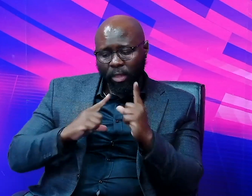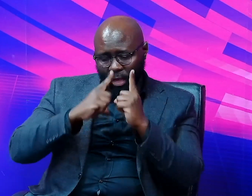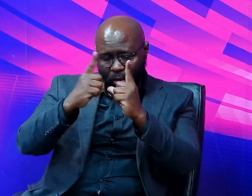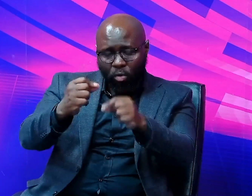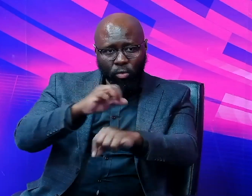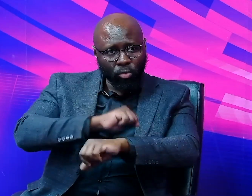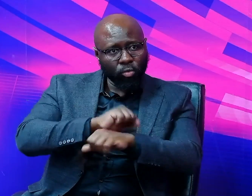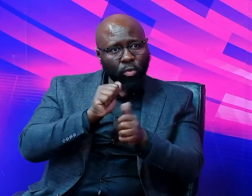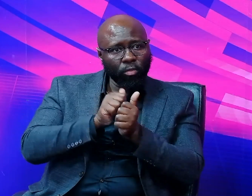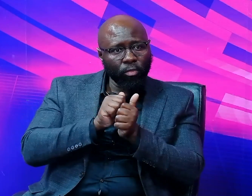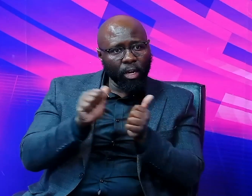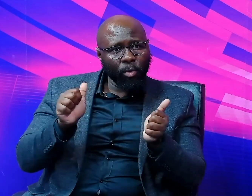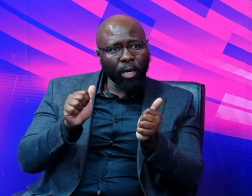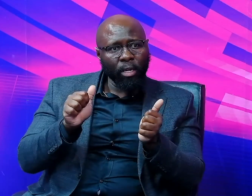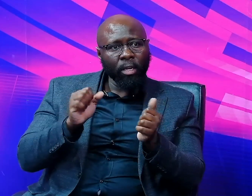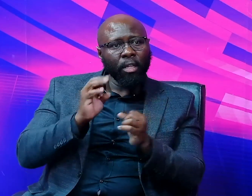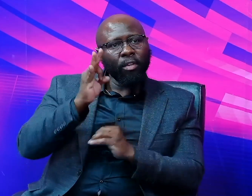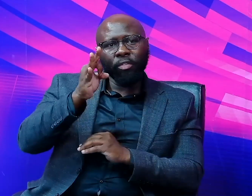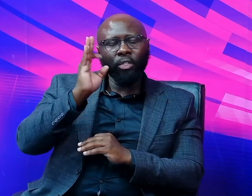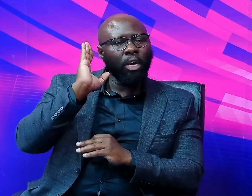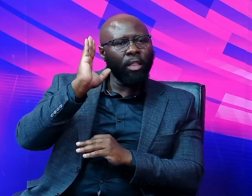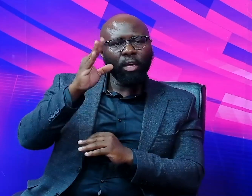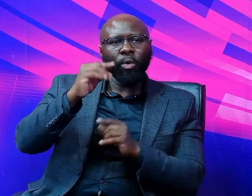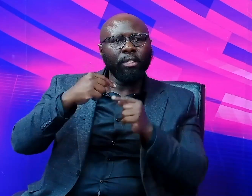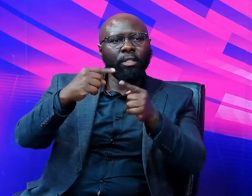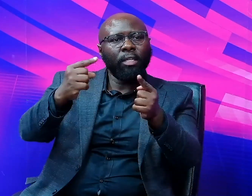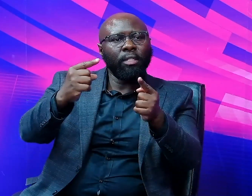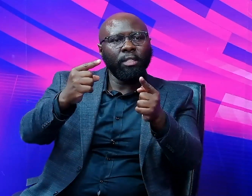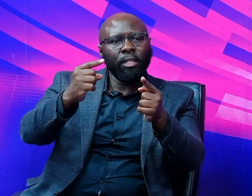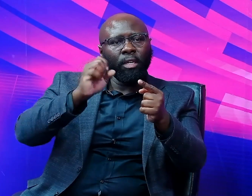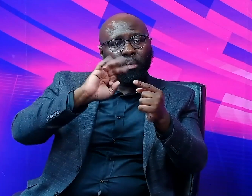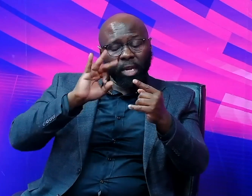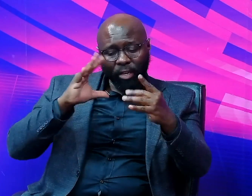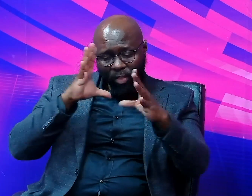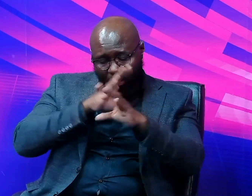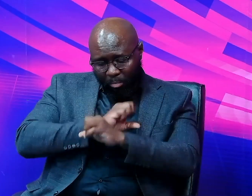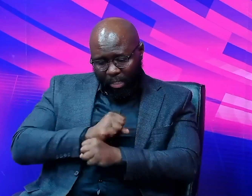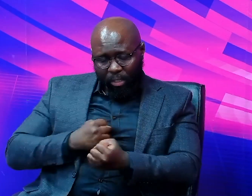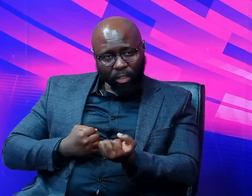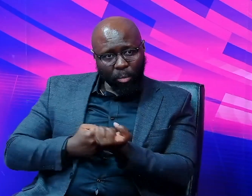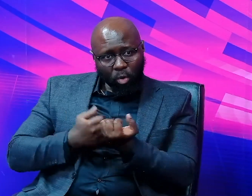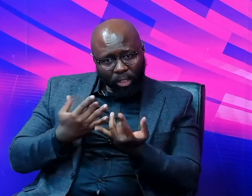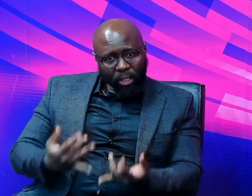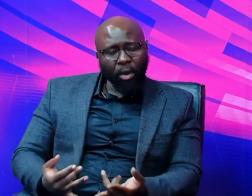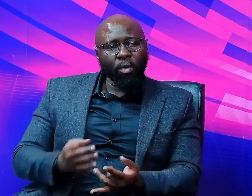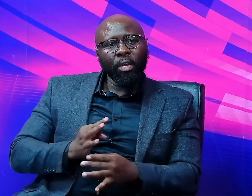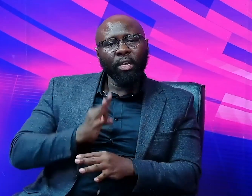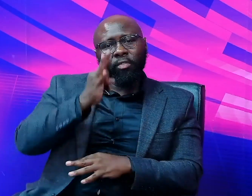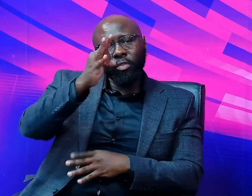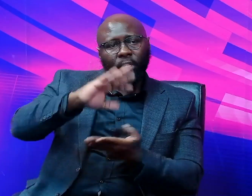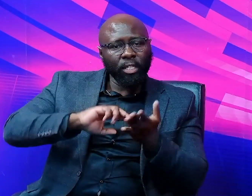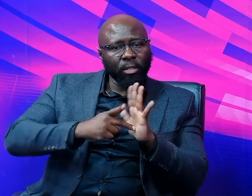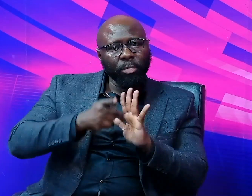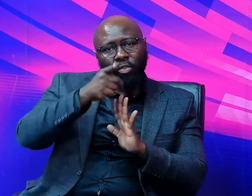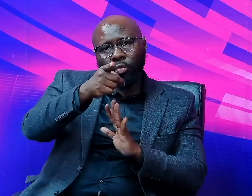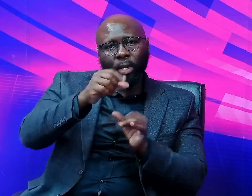if you support the child very well, they can go to school. In future, they will be successful. But if they miss